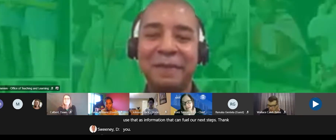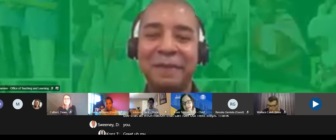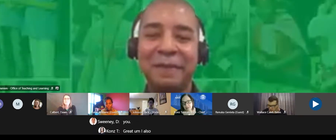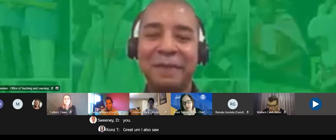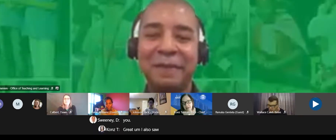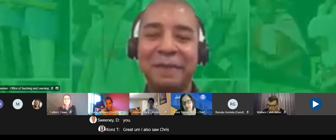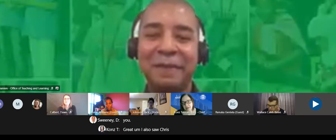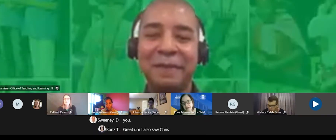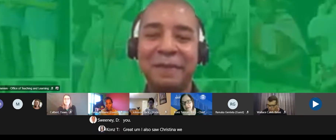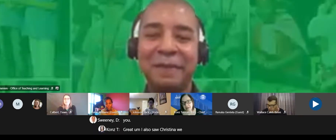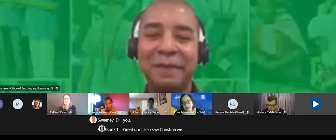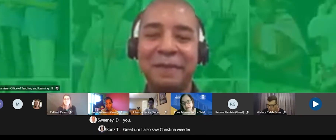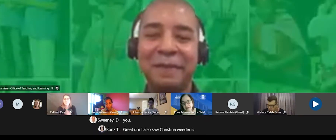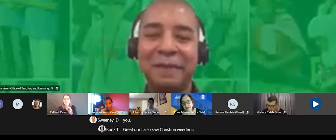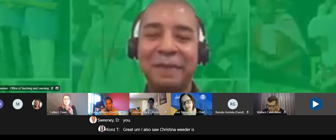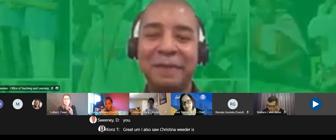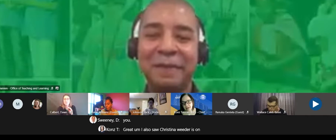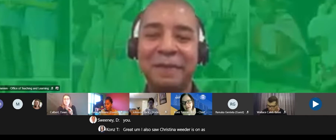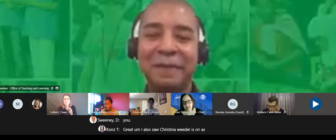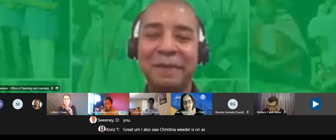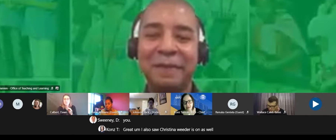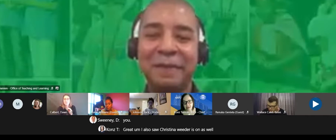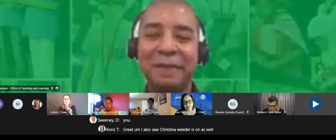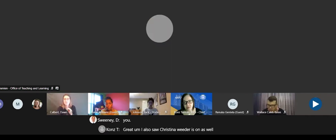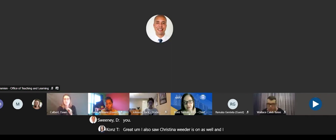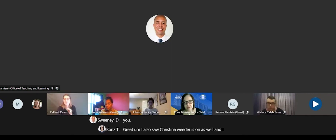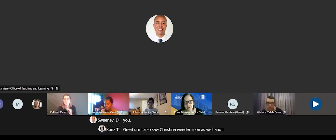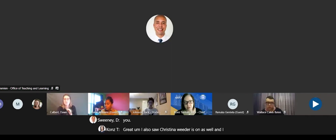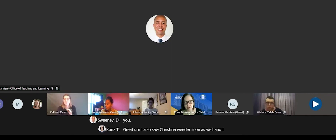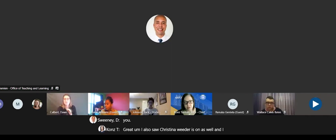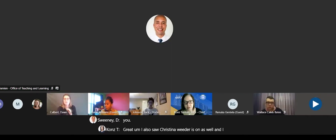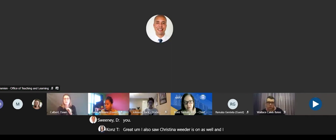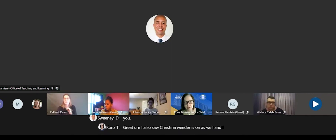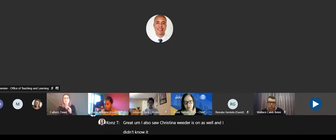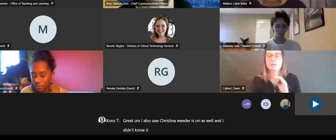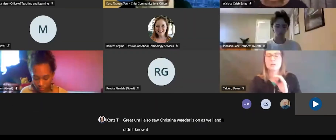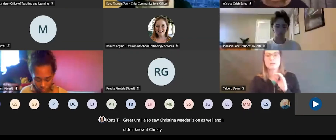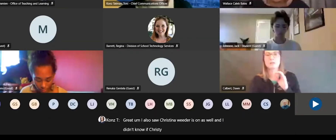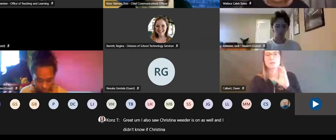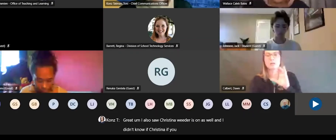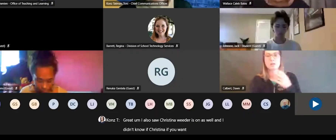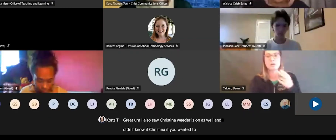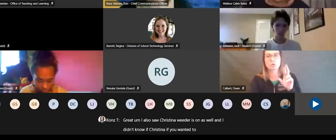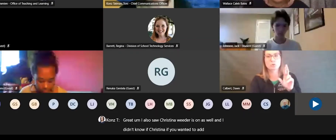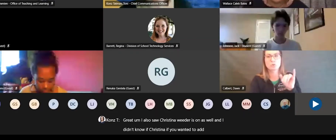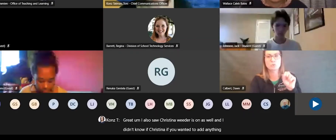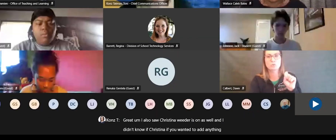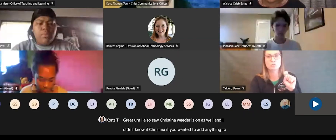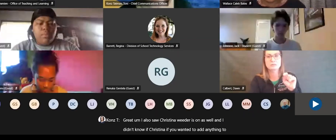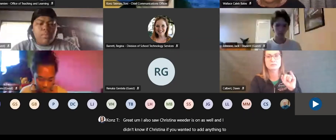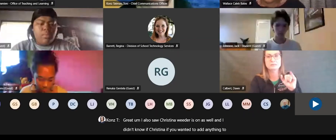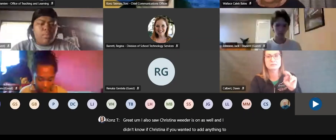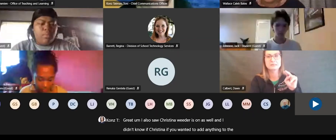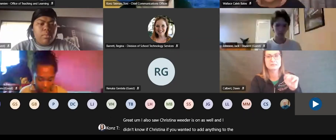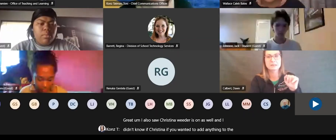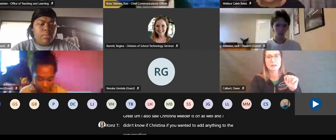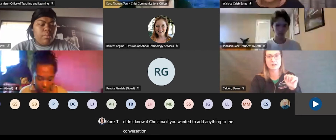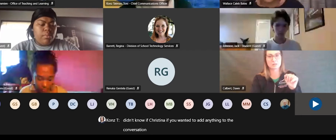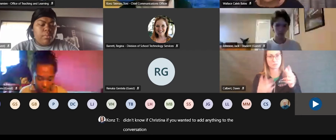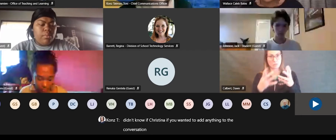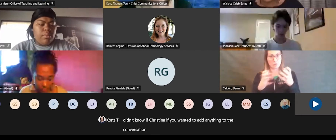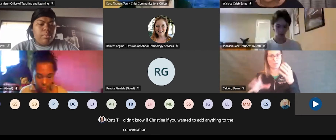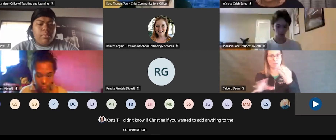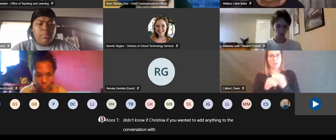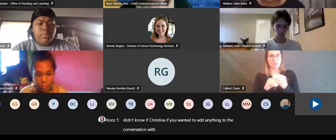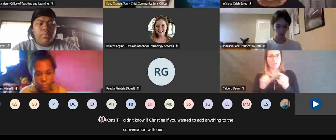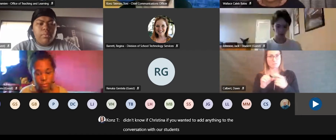saw Christina Weeder is on as well, and I didn't know if Christina, if you wanted to add anything to the conversation